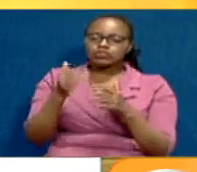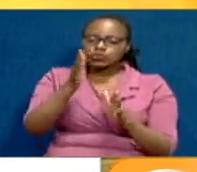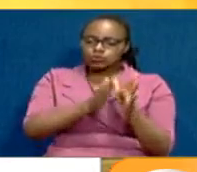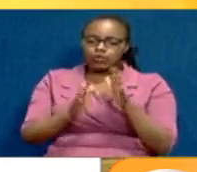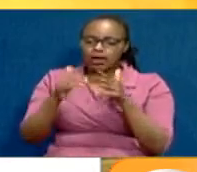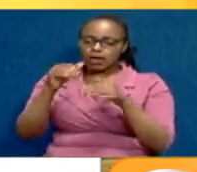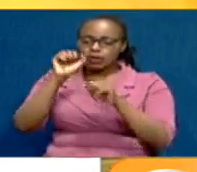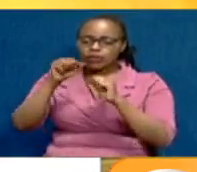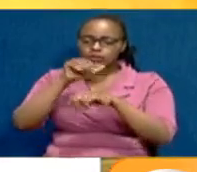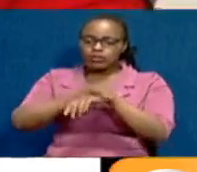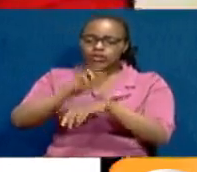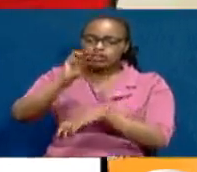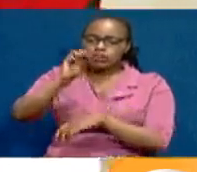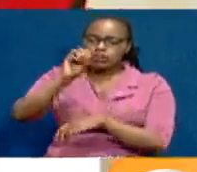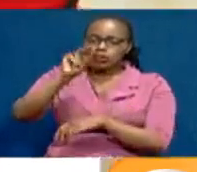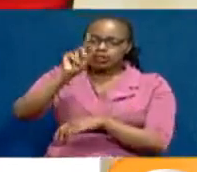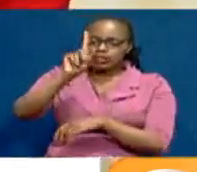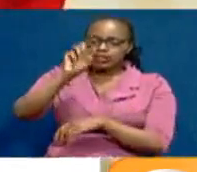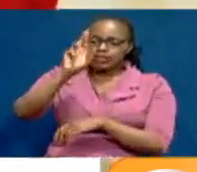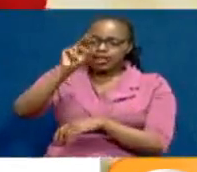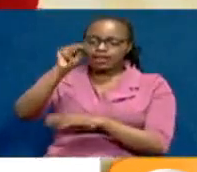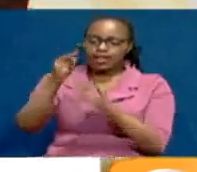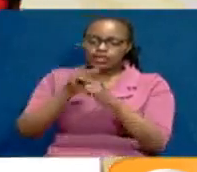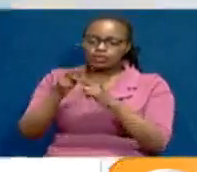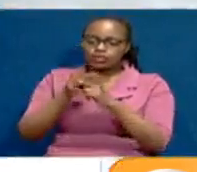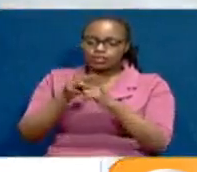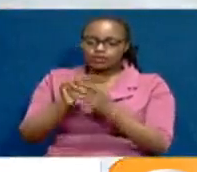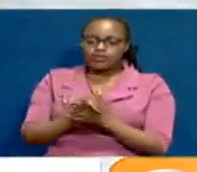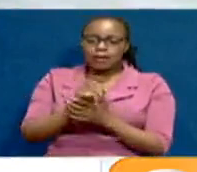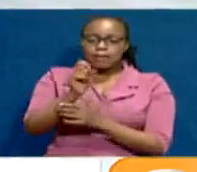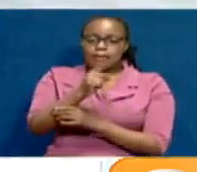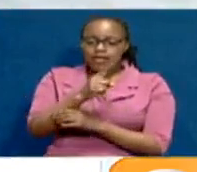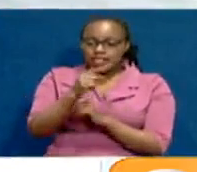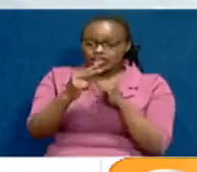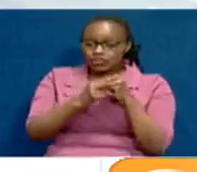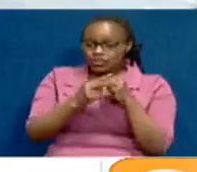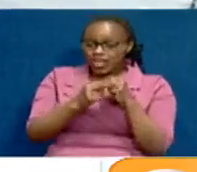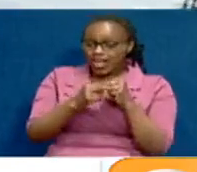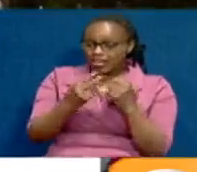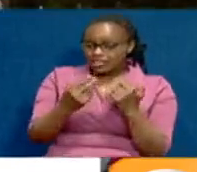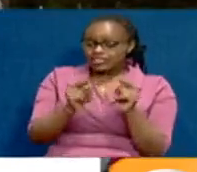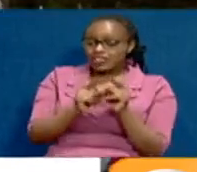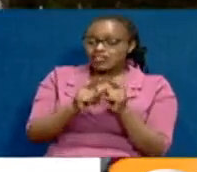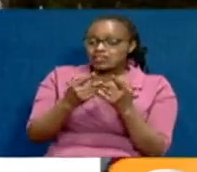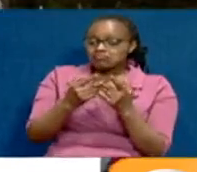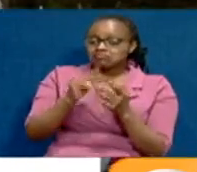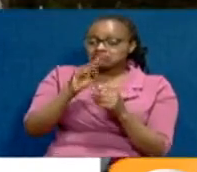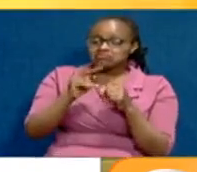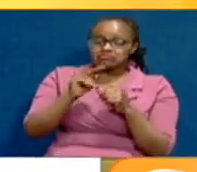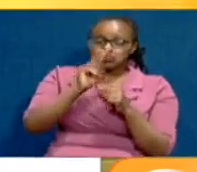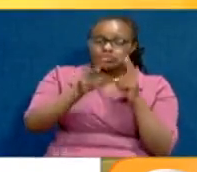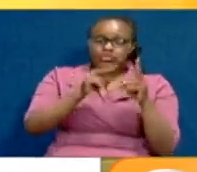arrangements to get Moderna soon. As of July 7th, 2022, 32% of adults were fully